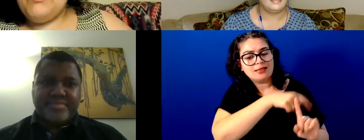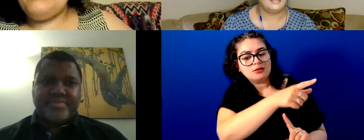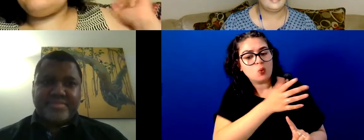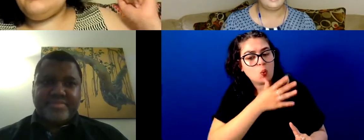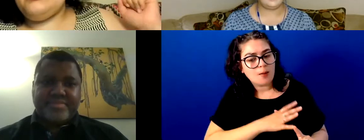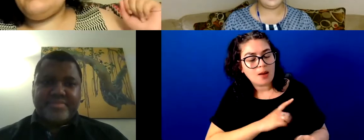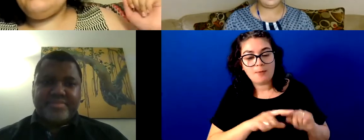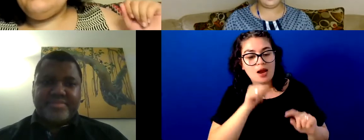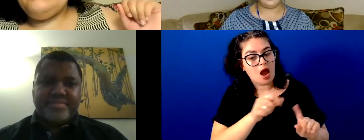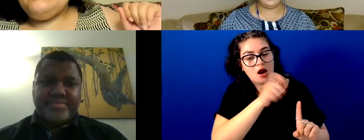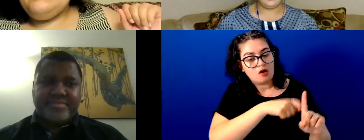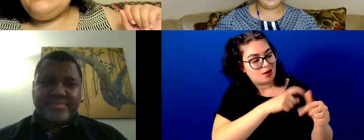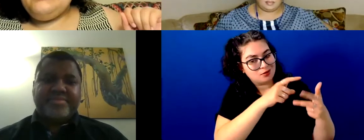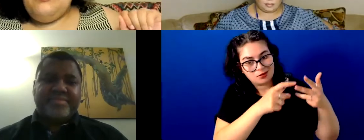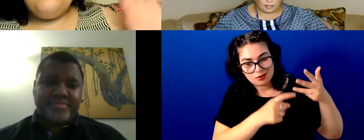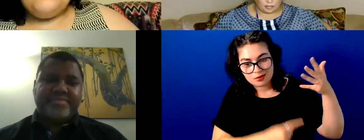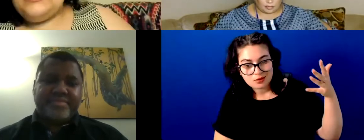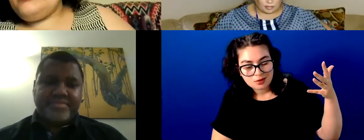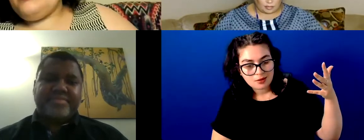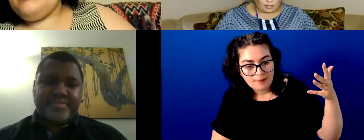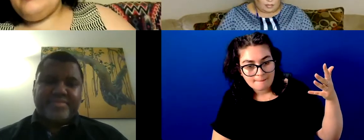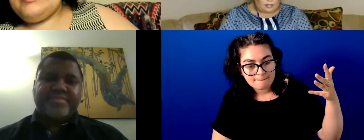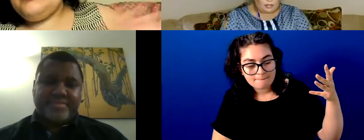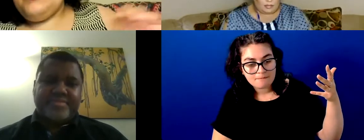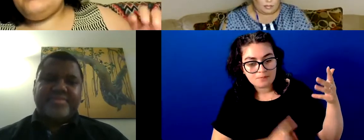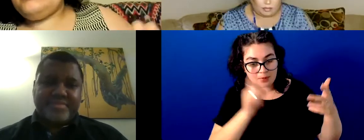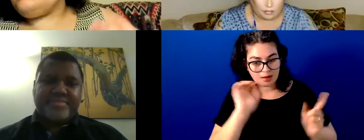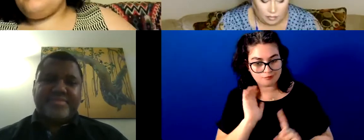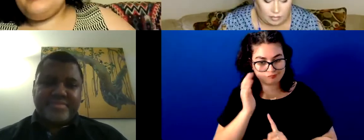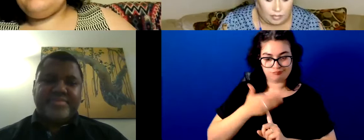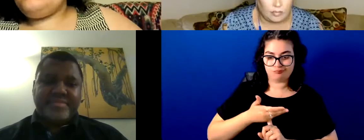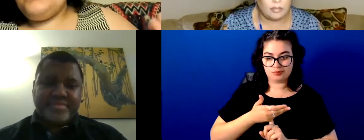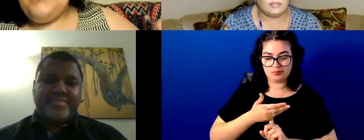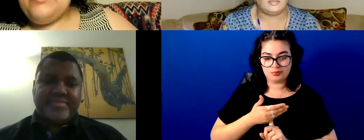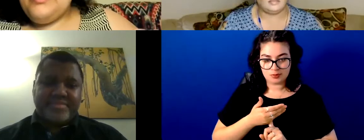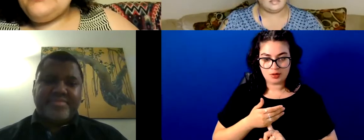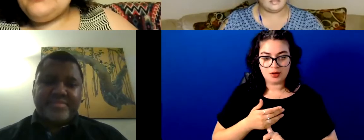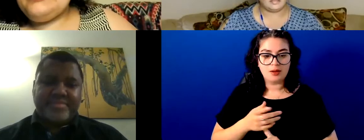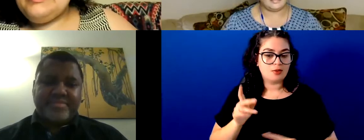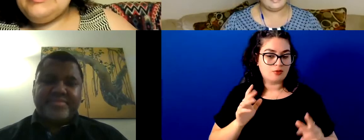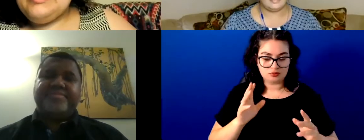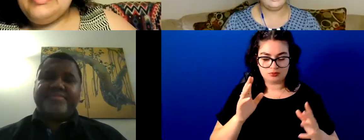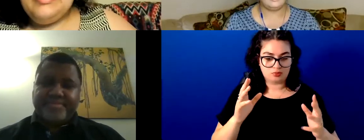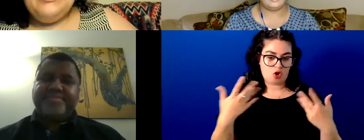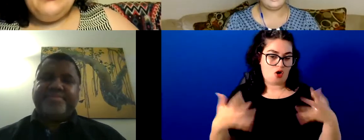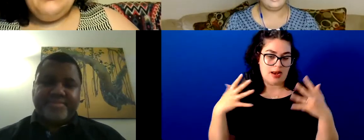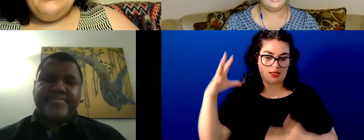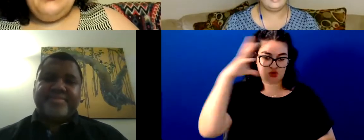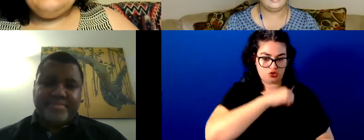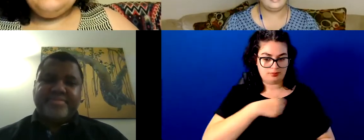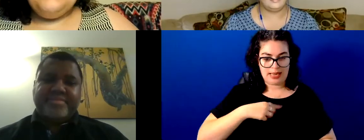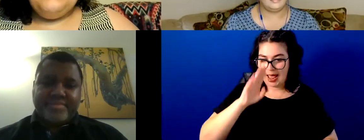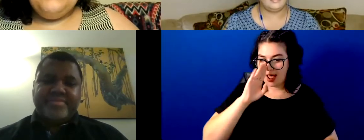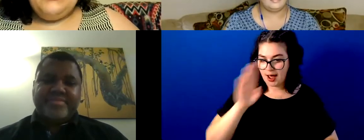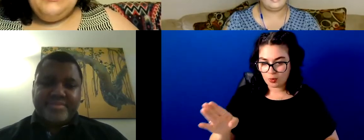being everything else they are under their gender and sexuality, because it's automatically assumed I'm hetero. Mm-hmm.